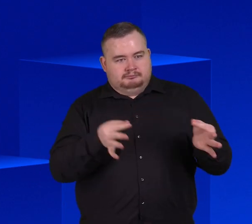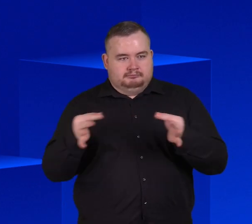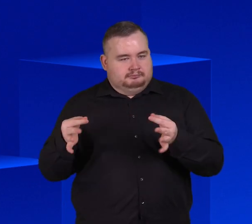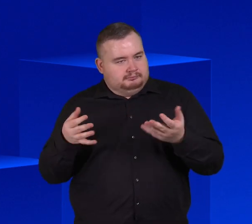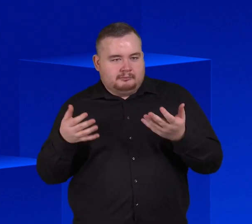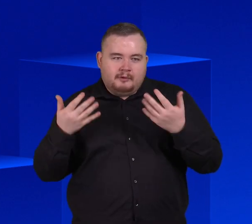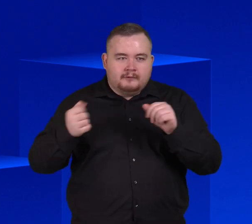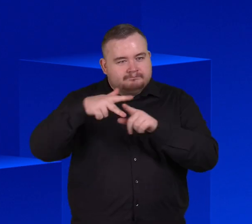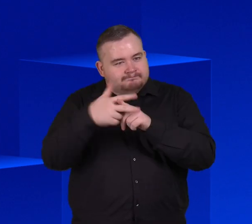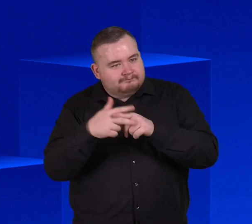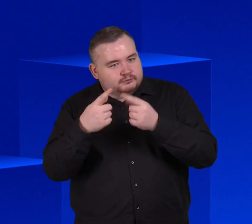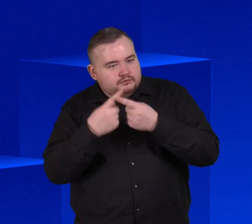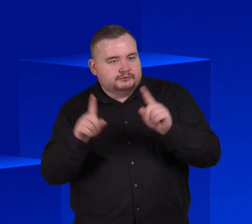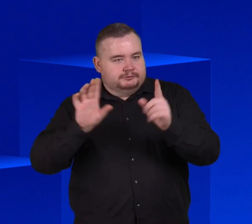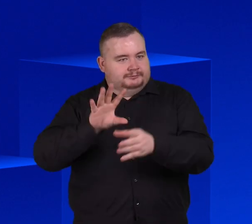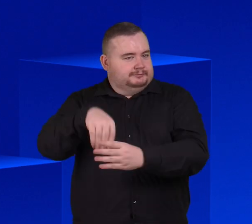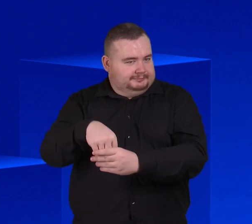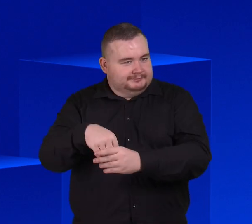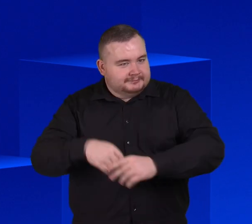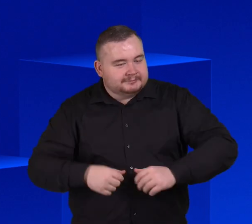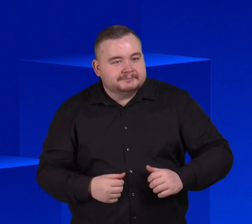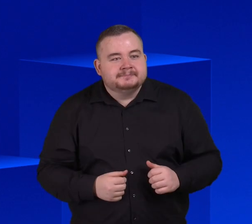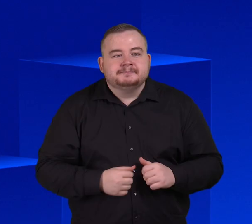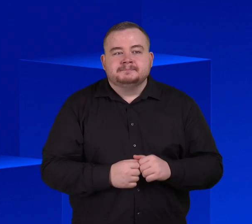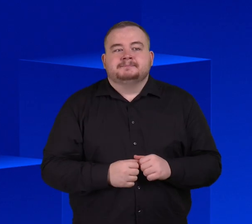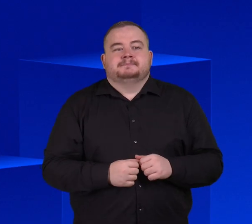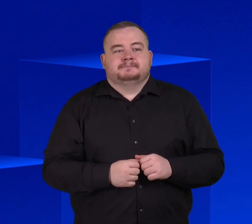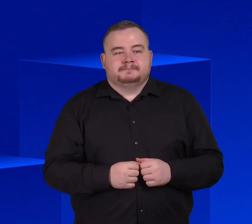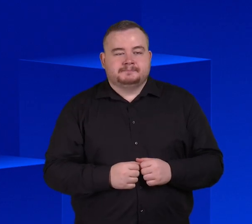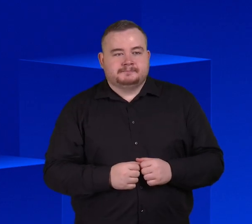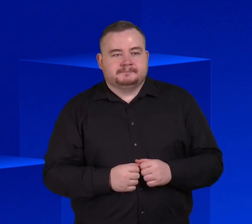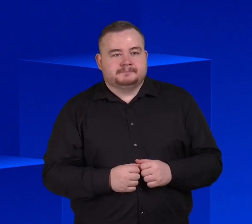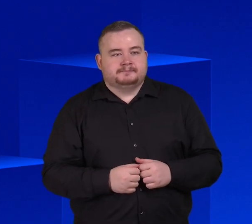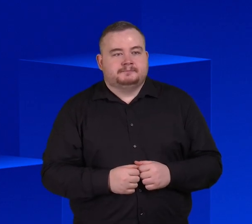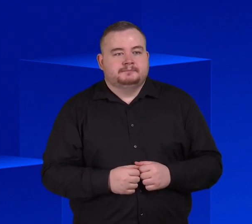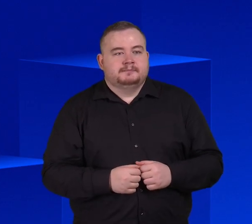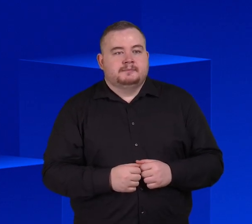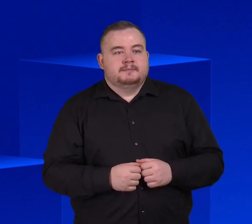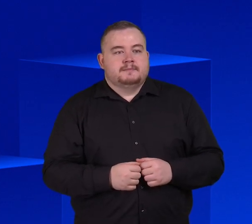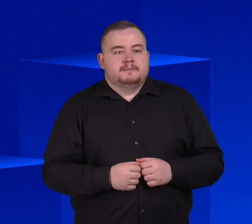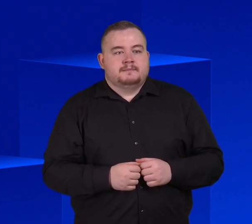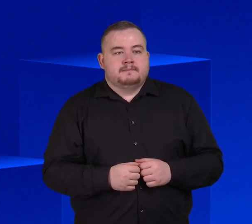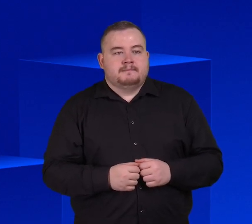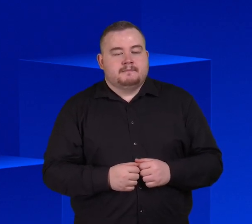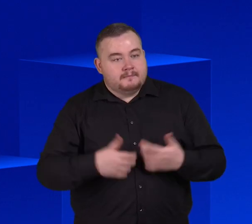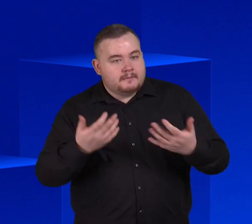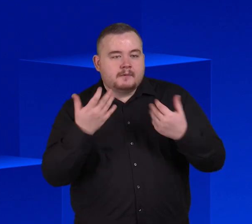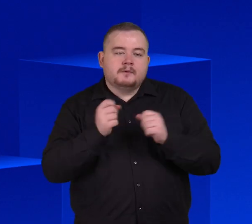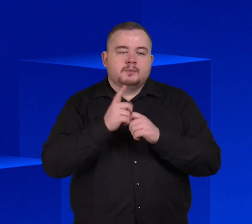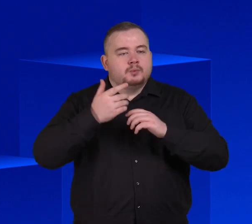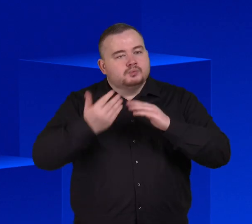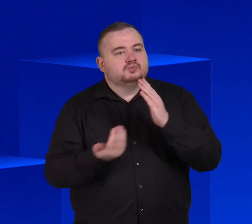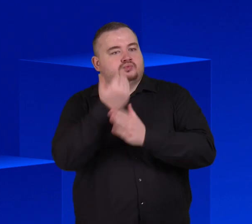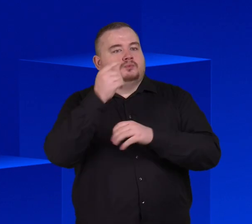redesigned on programs, responses redesigned on the projects. And it was how this, let's say, programs cohesion policy was